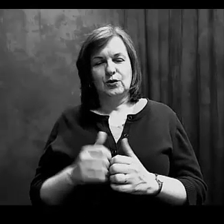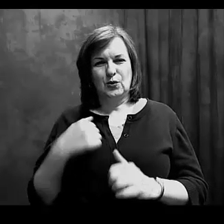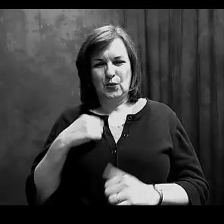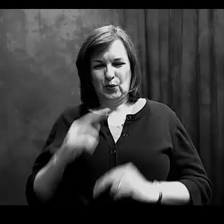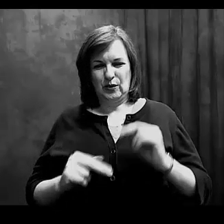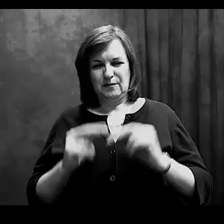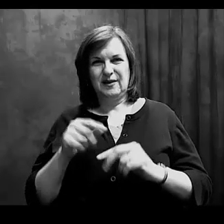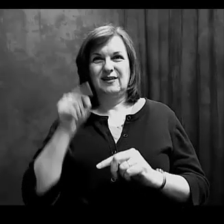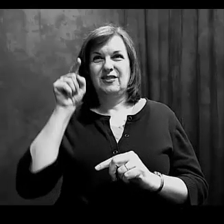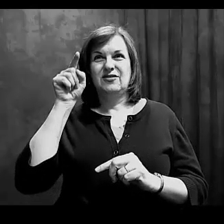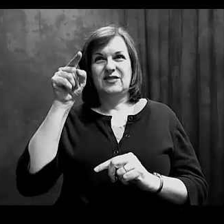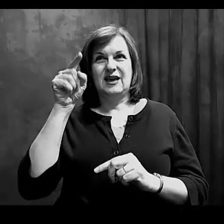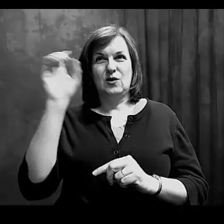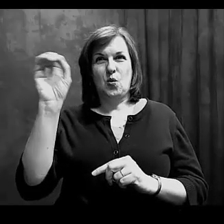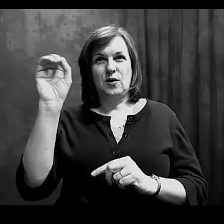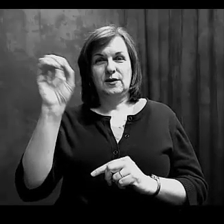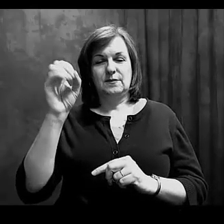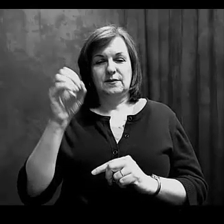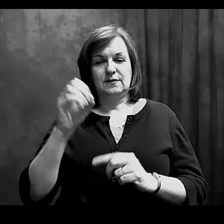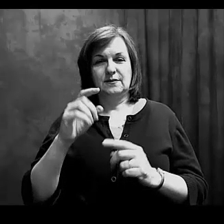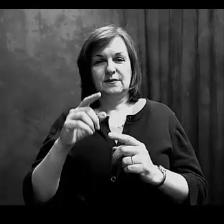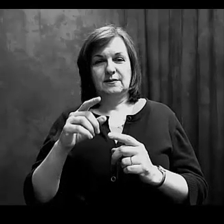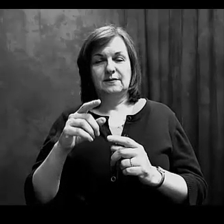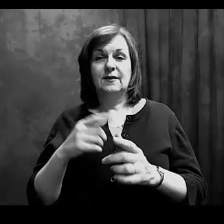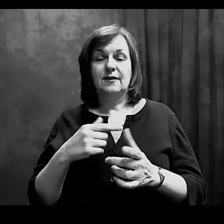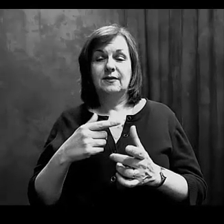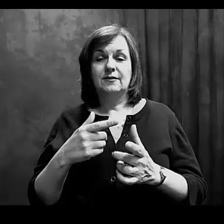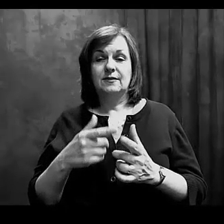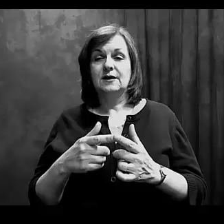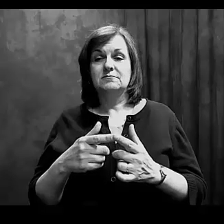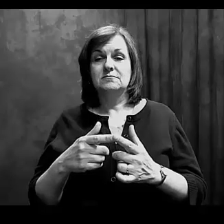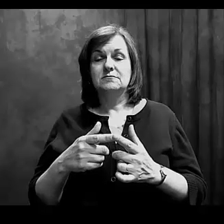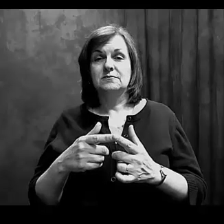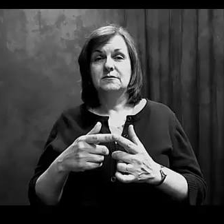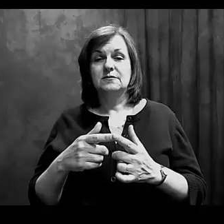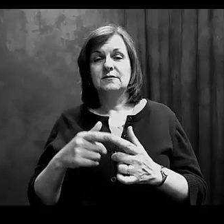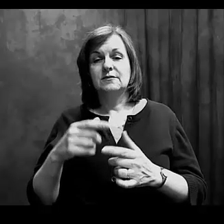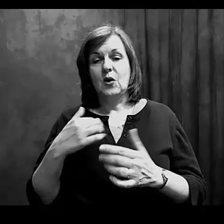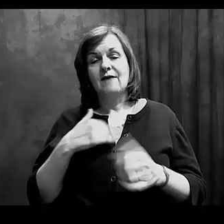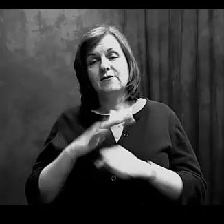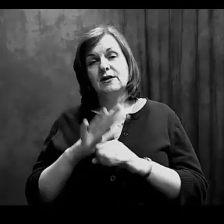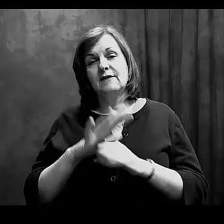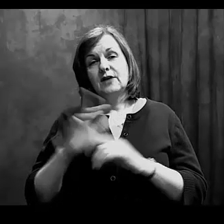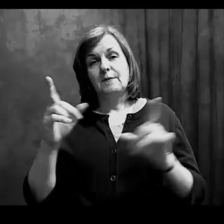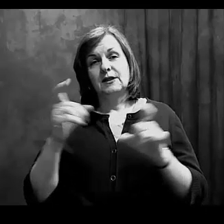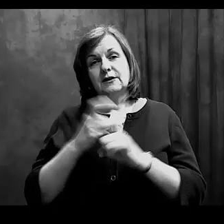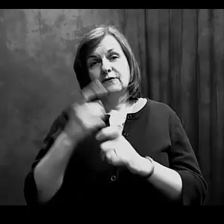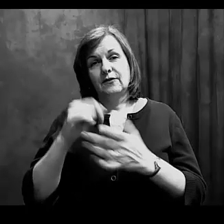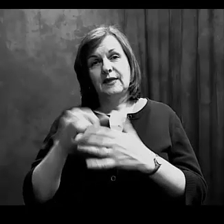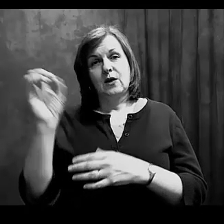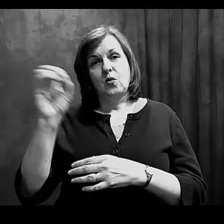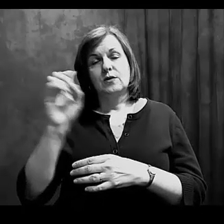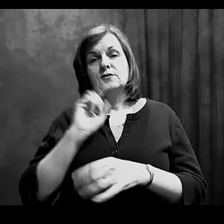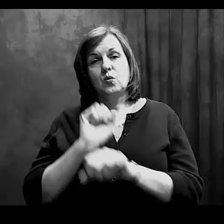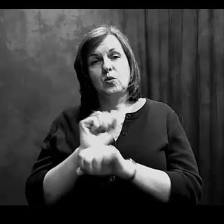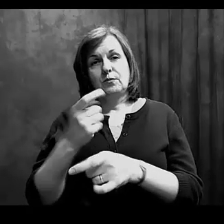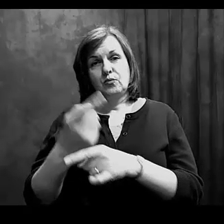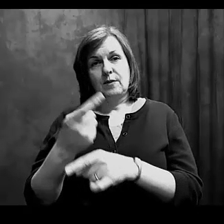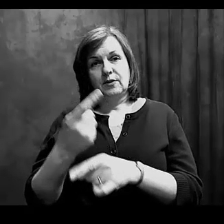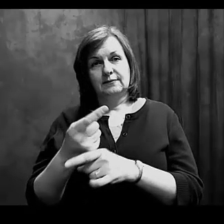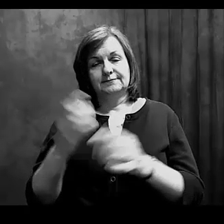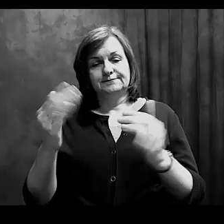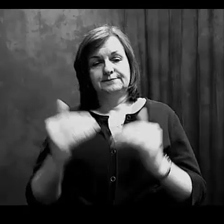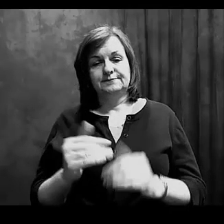be built to achieve the complexity that is necessary for the organism to function properly. So with